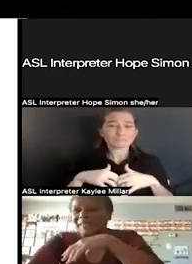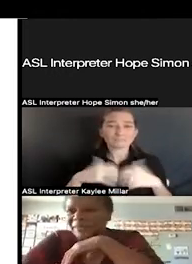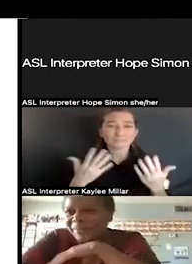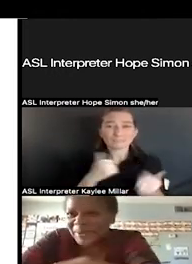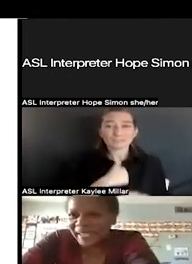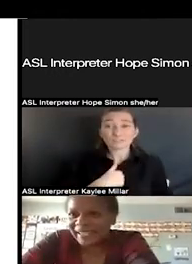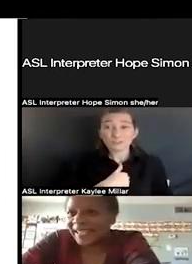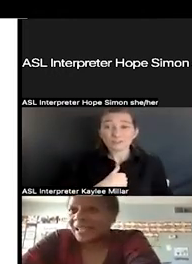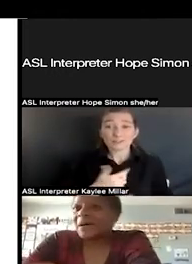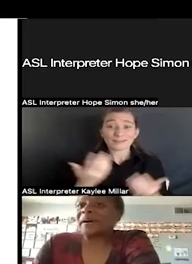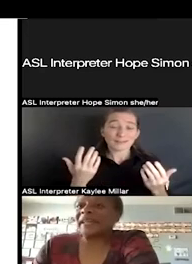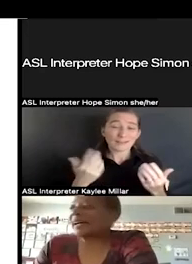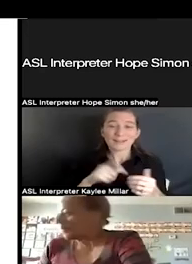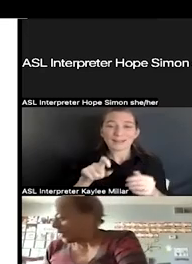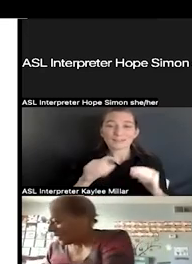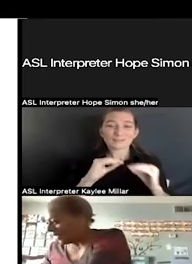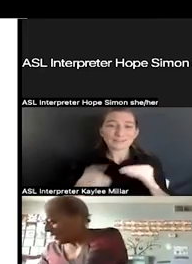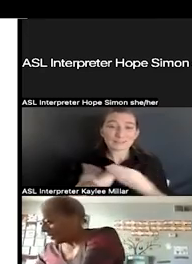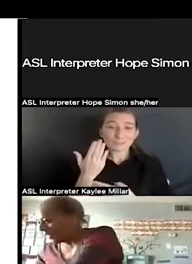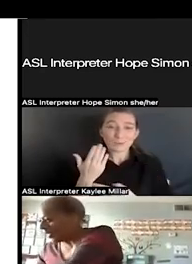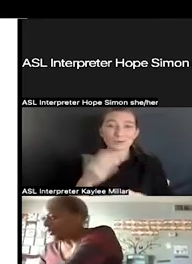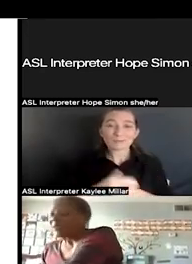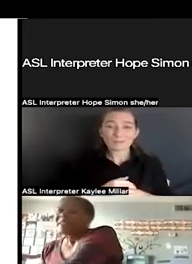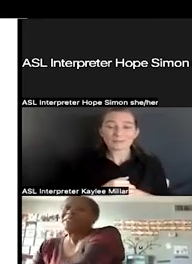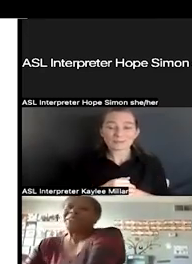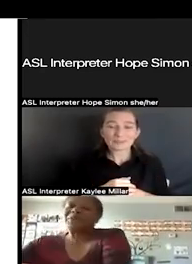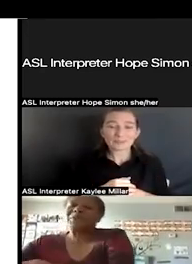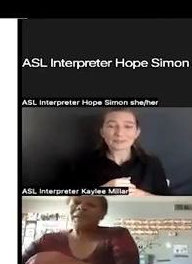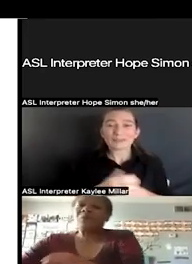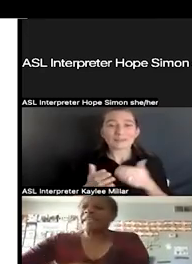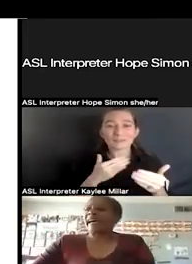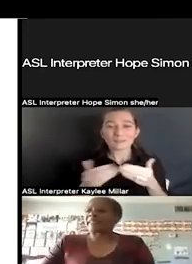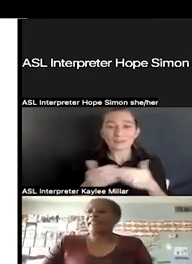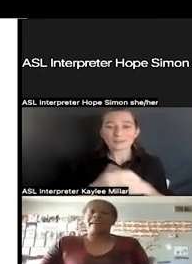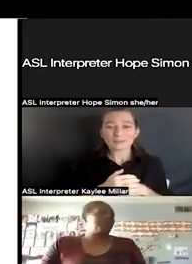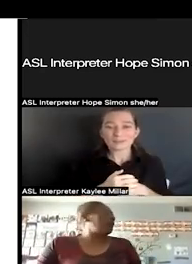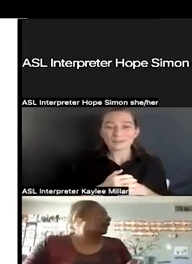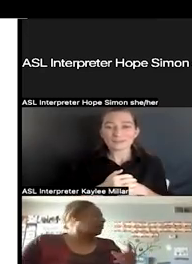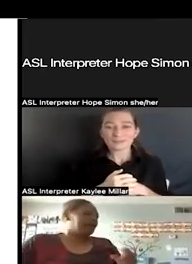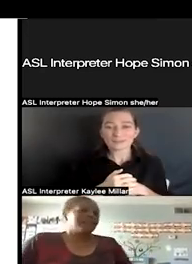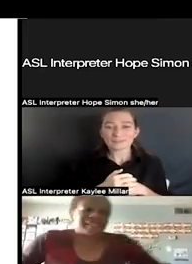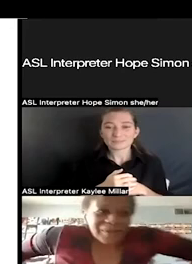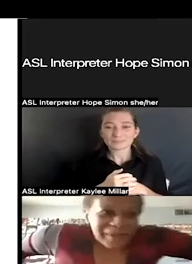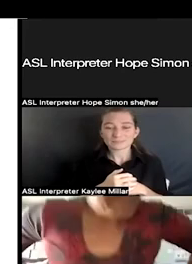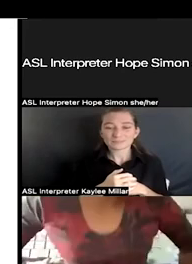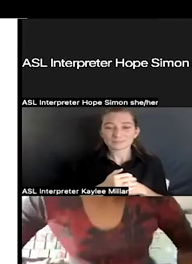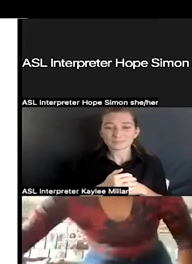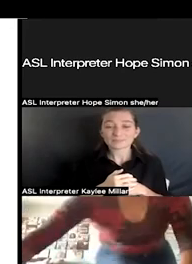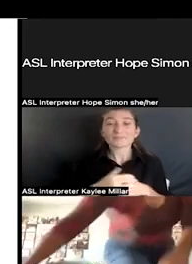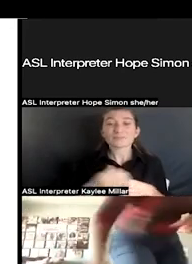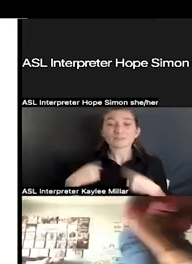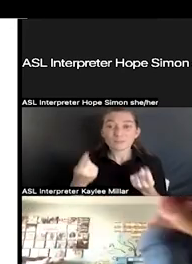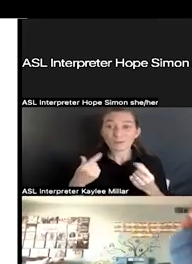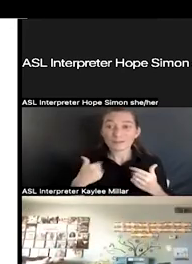stop this morning. But thank you. So far, we got the rocket books. Oh, let me